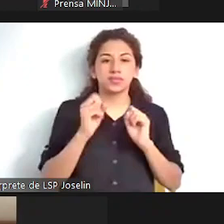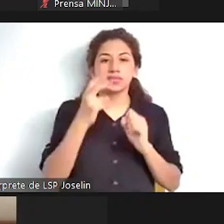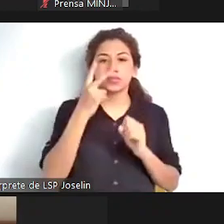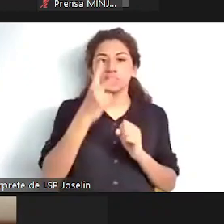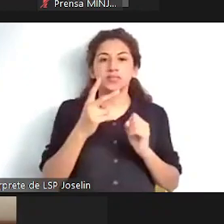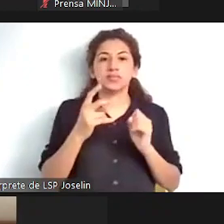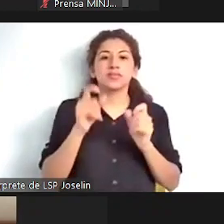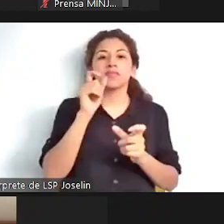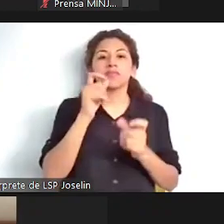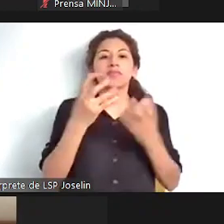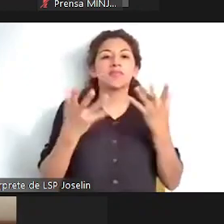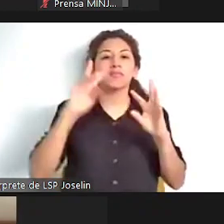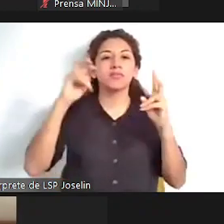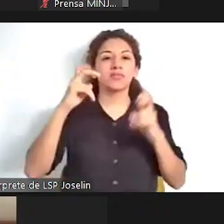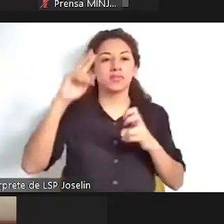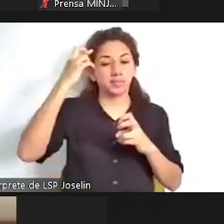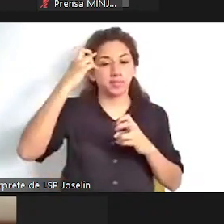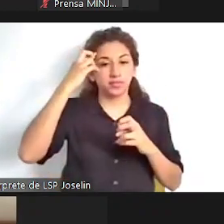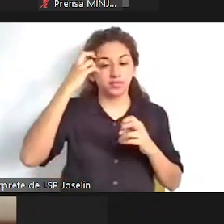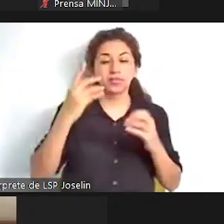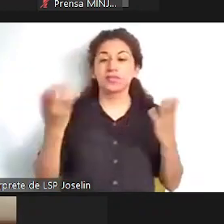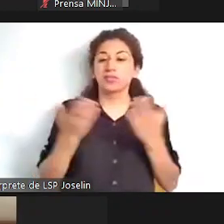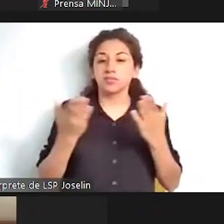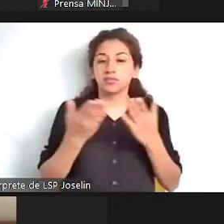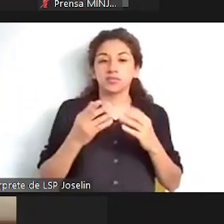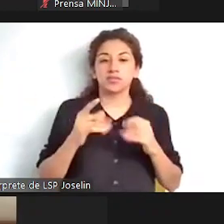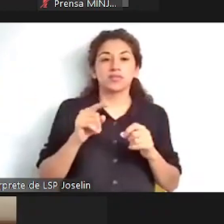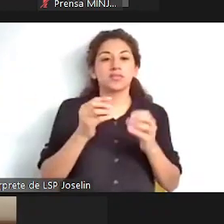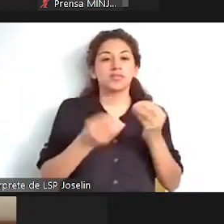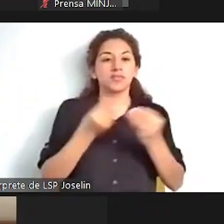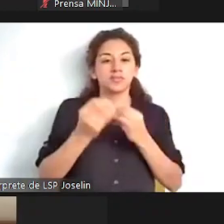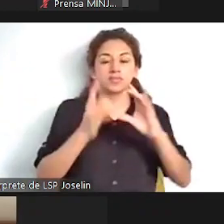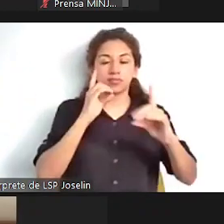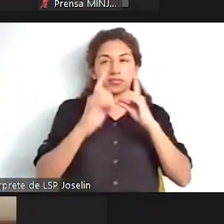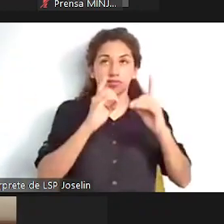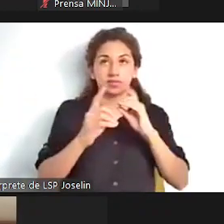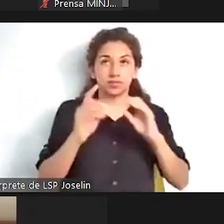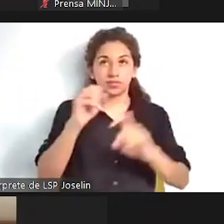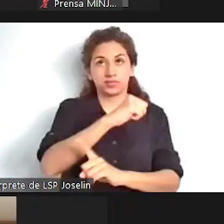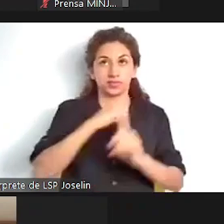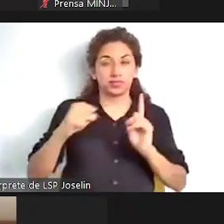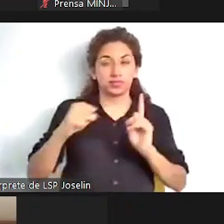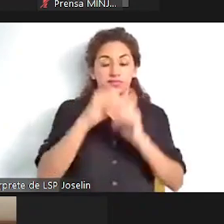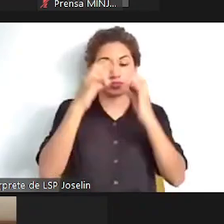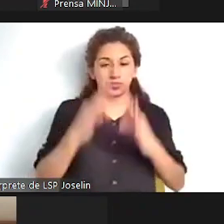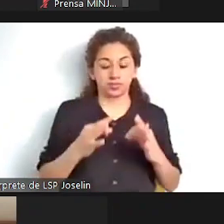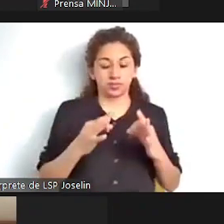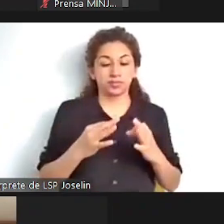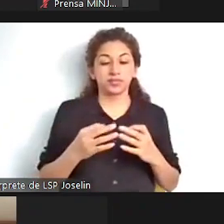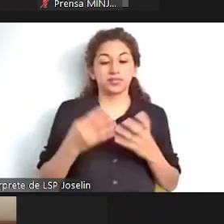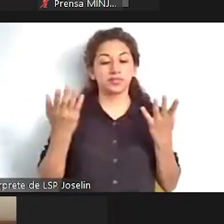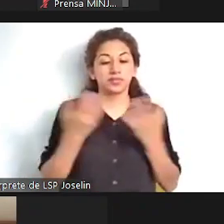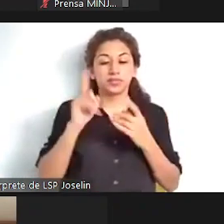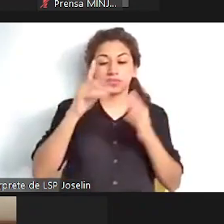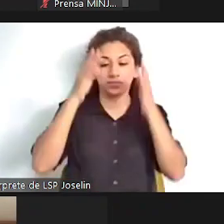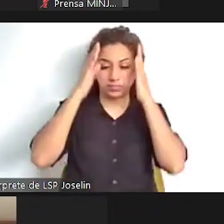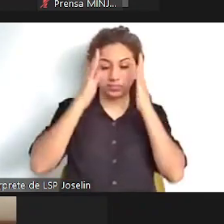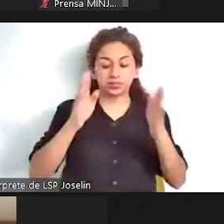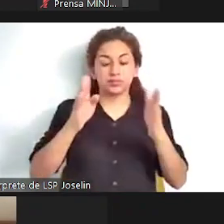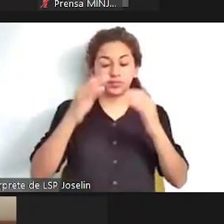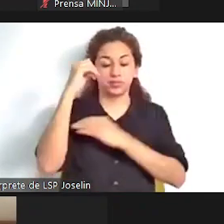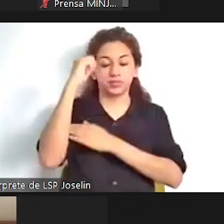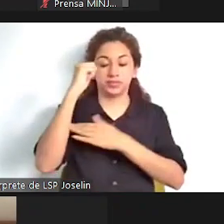to see policies policies but in a tripartite through an effective and efficient social